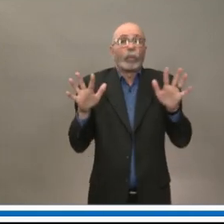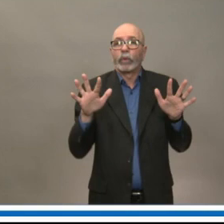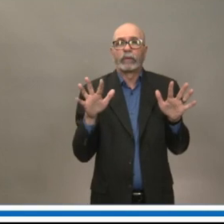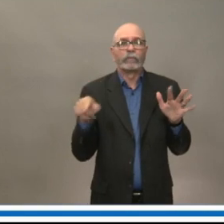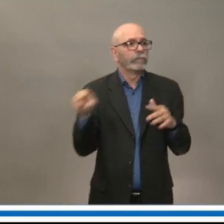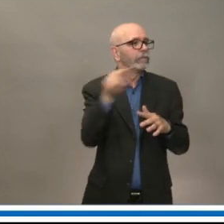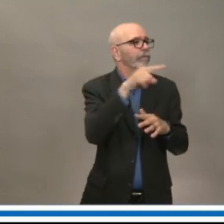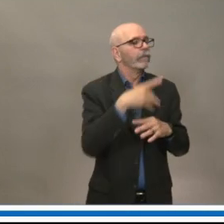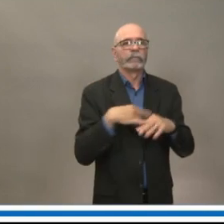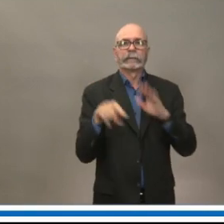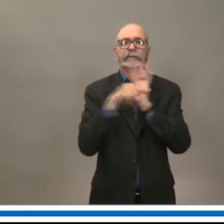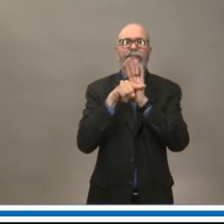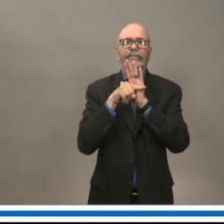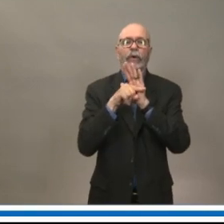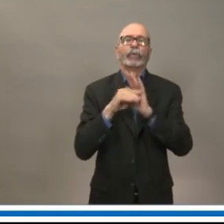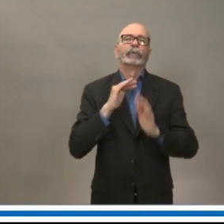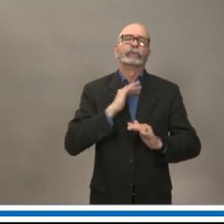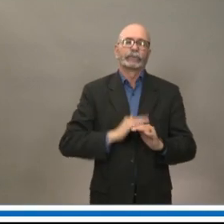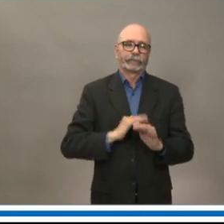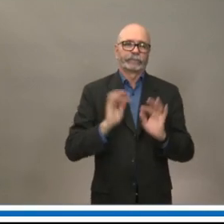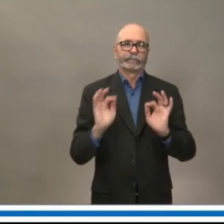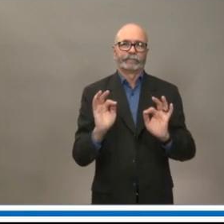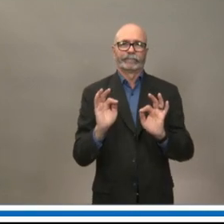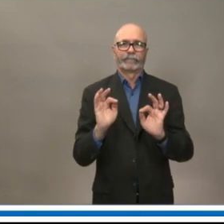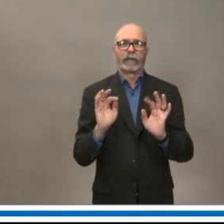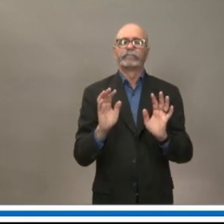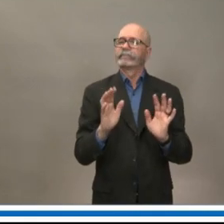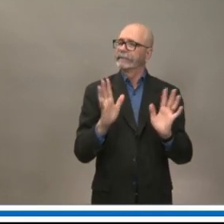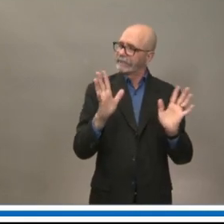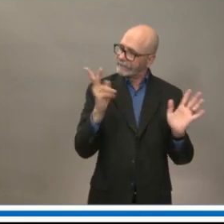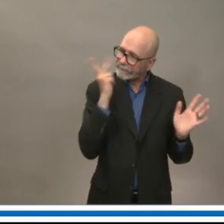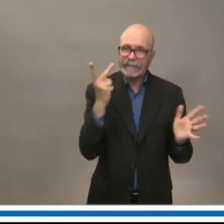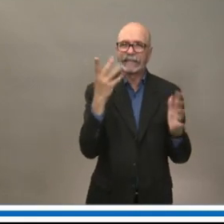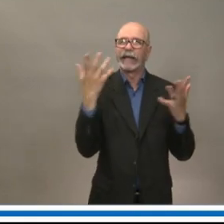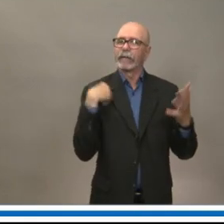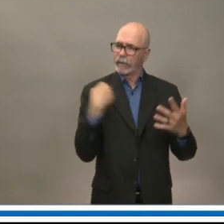the appropriate steps in place to deal with people who test positive.